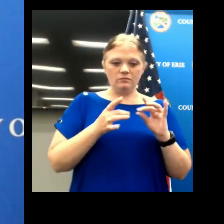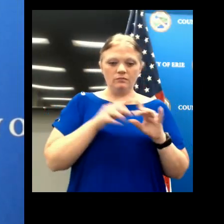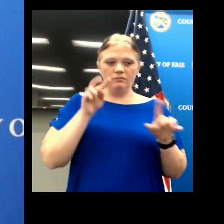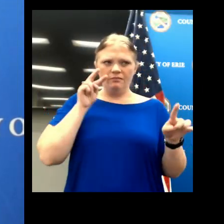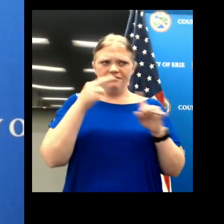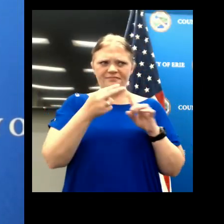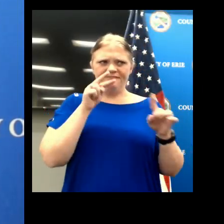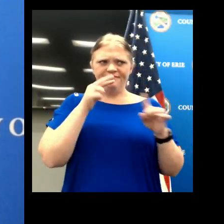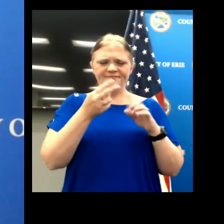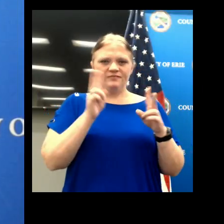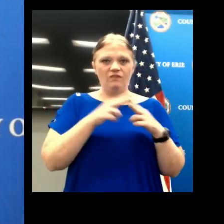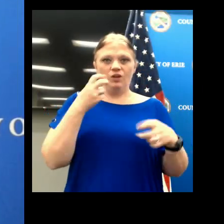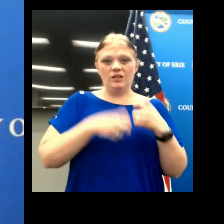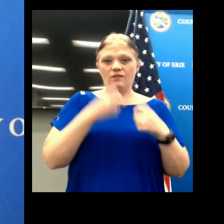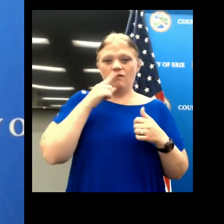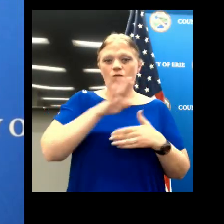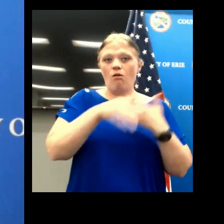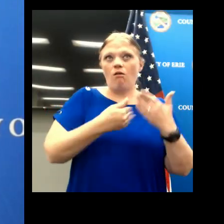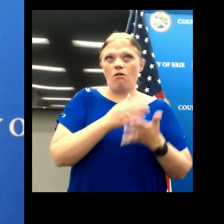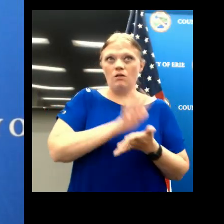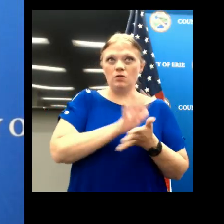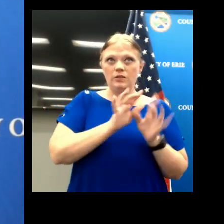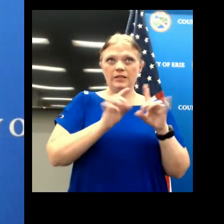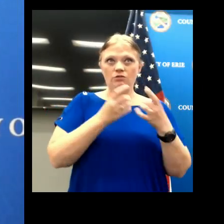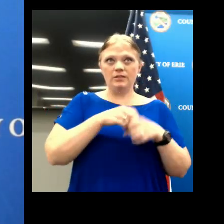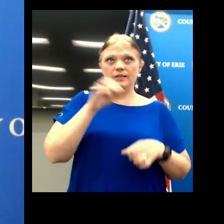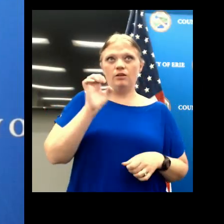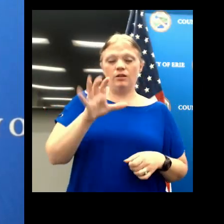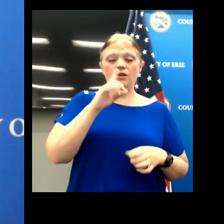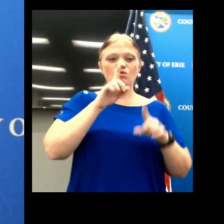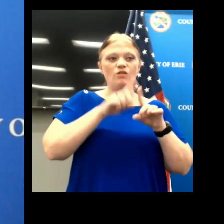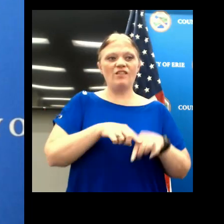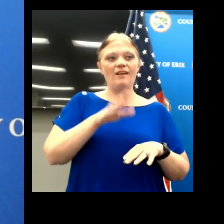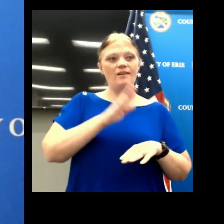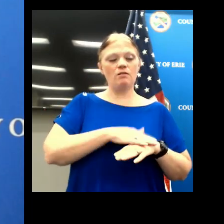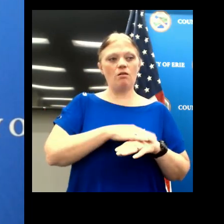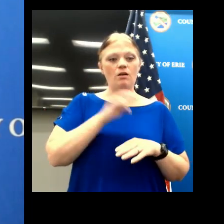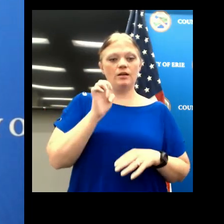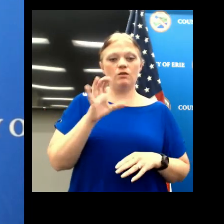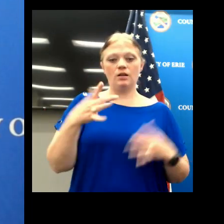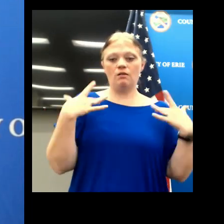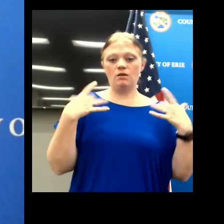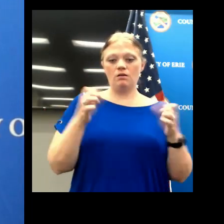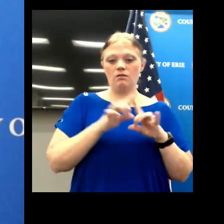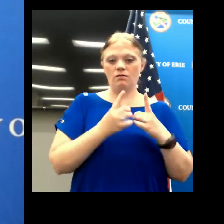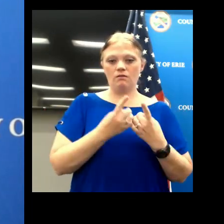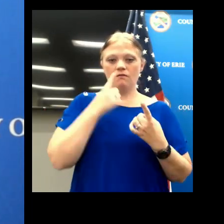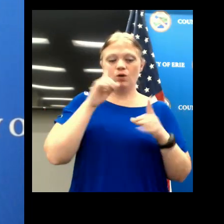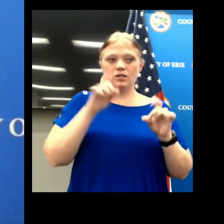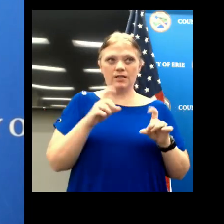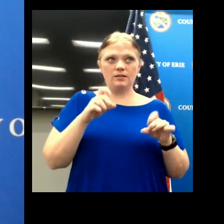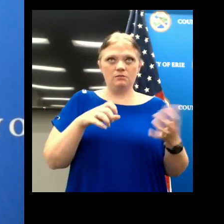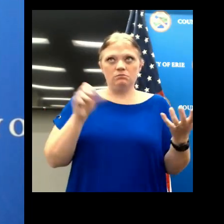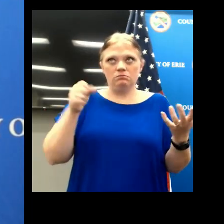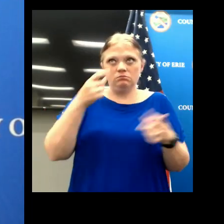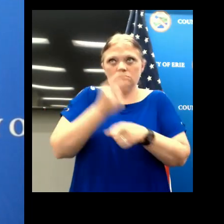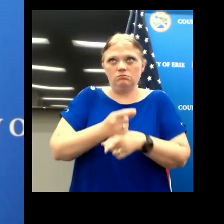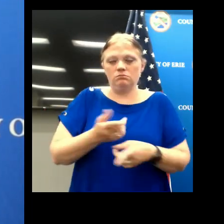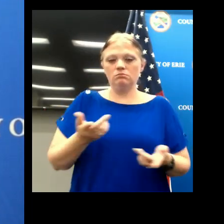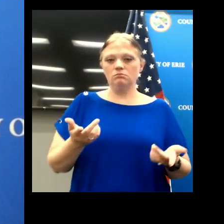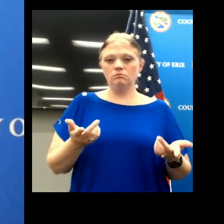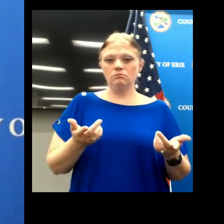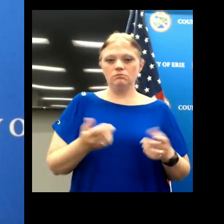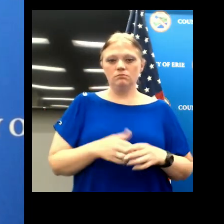very difficult for all school districts in Erie County to be reliant on the Erie County Health Department for testing, and that is correct. I mean,